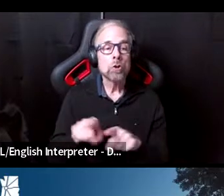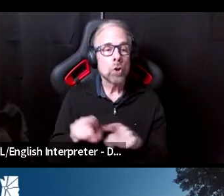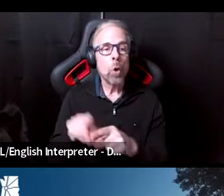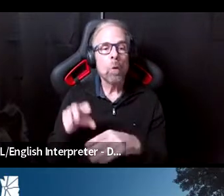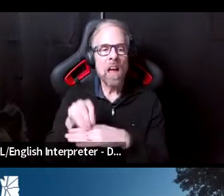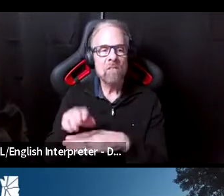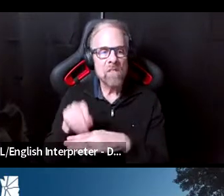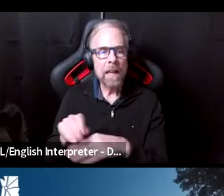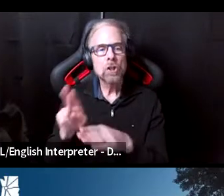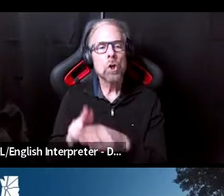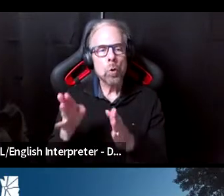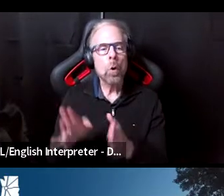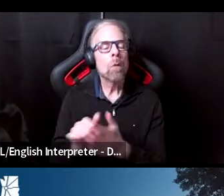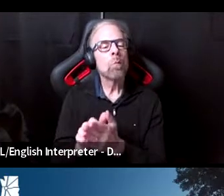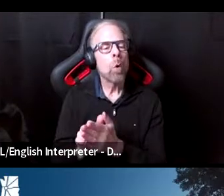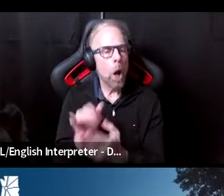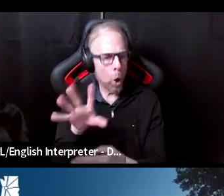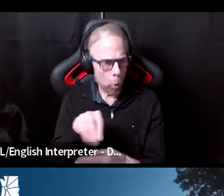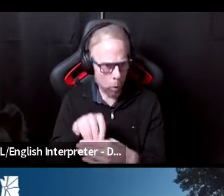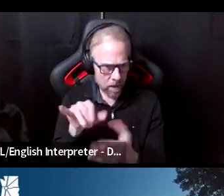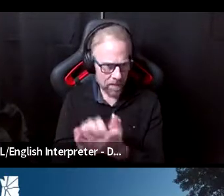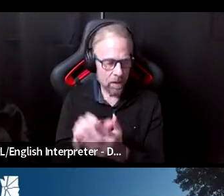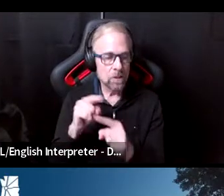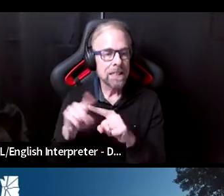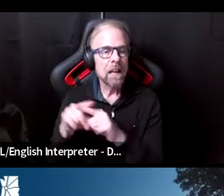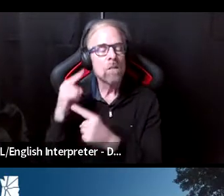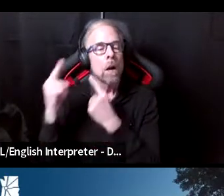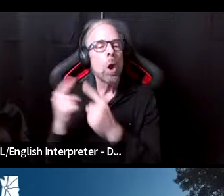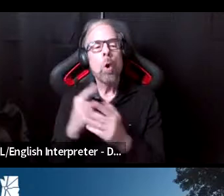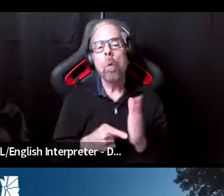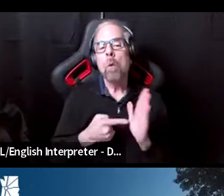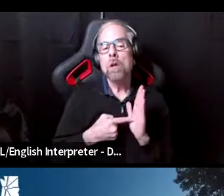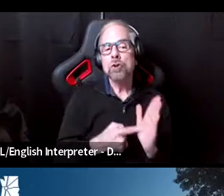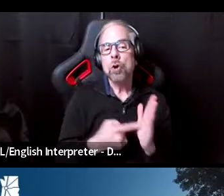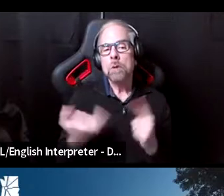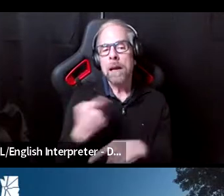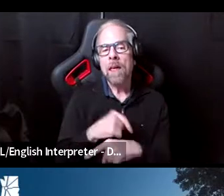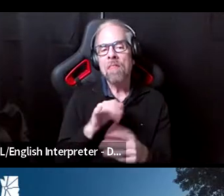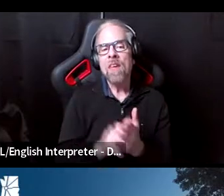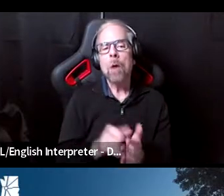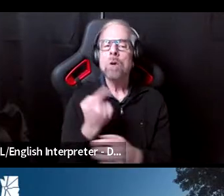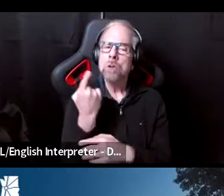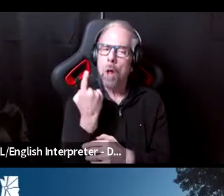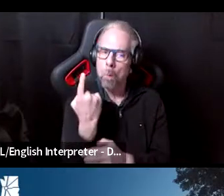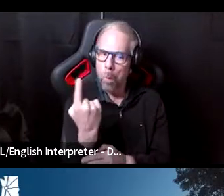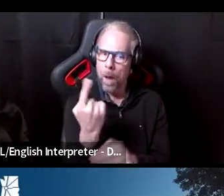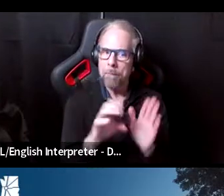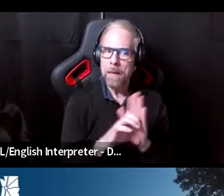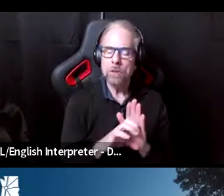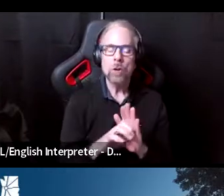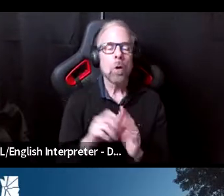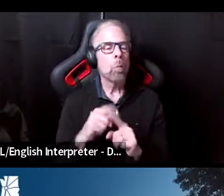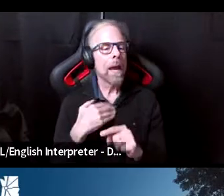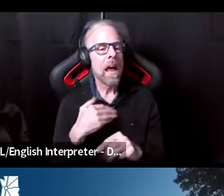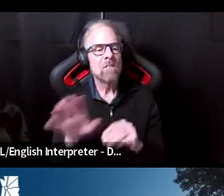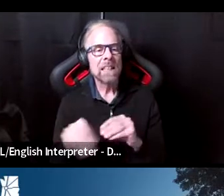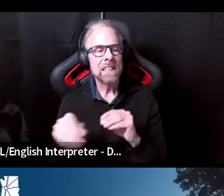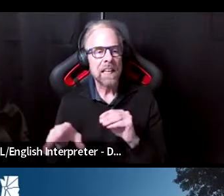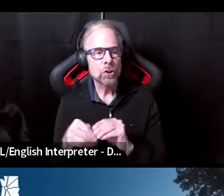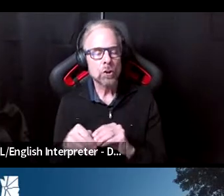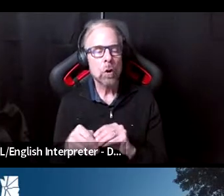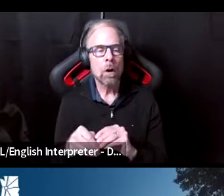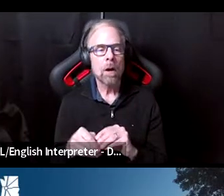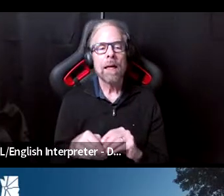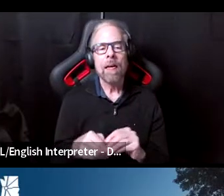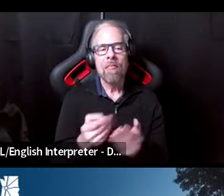those considerations. What we showed today was just one picture. We have additional figures that